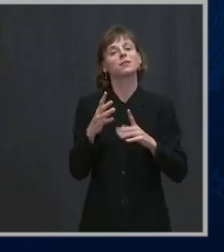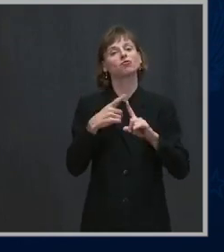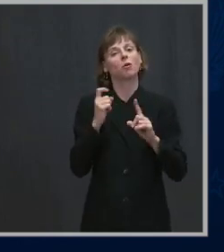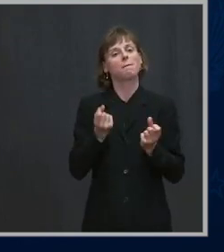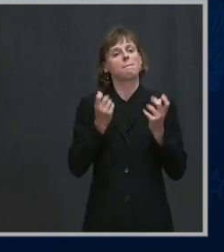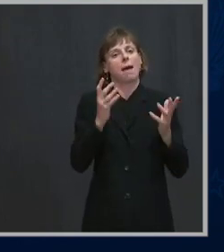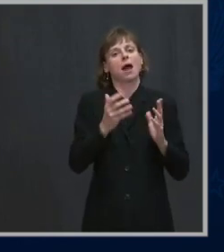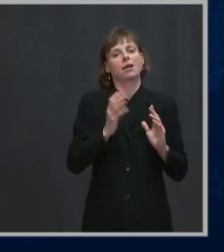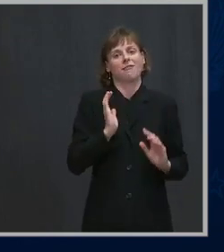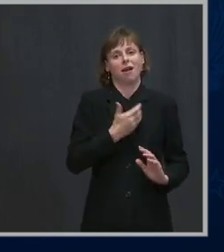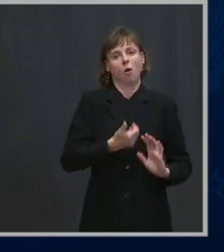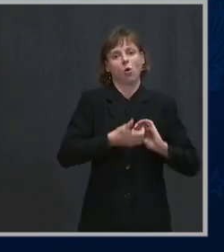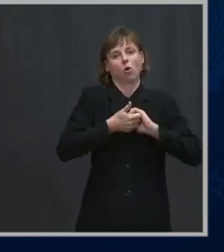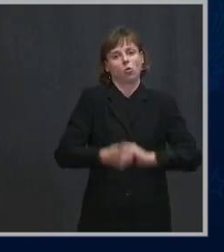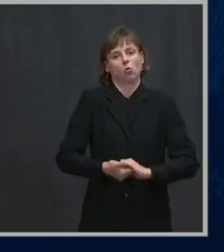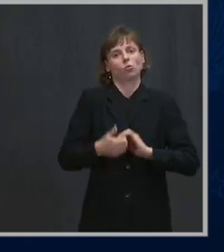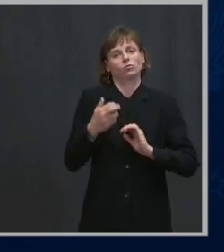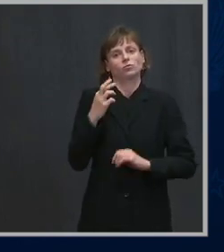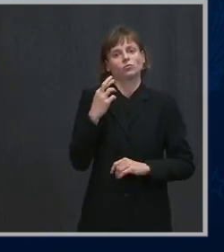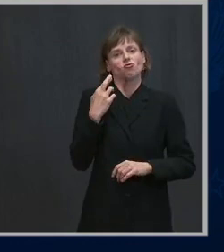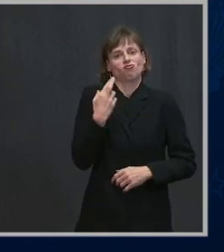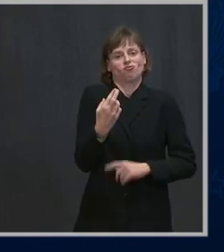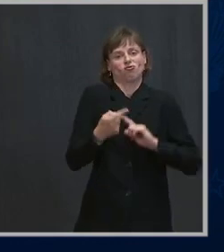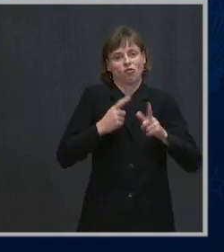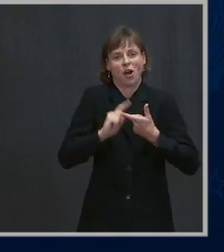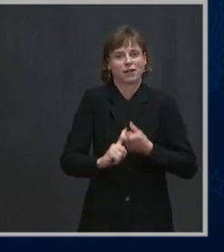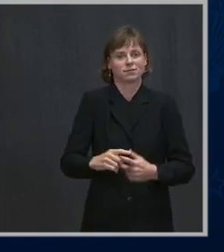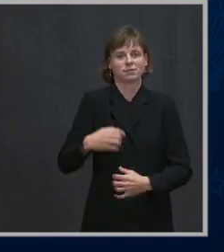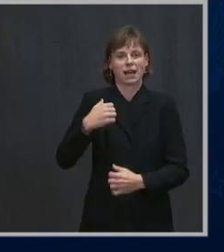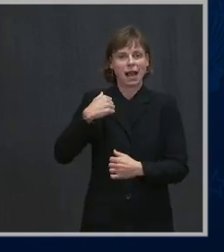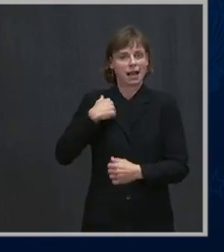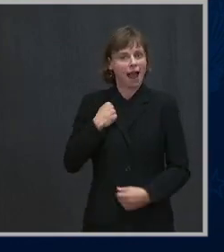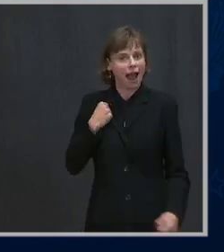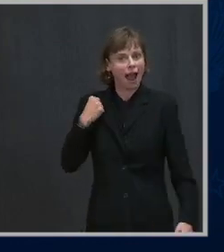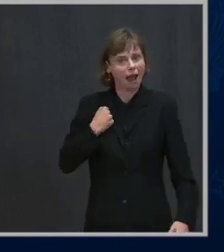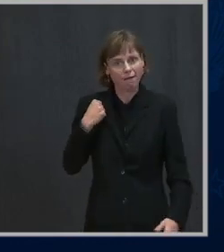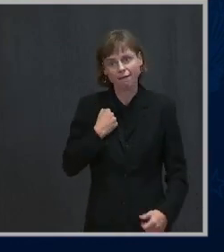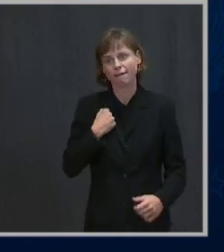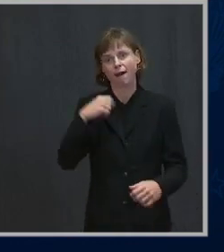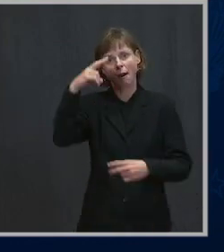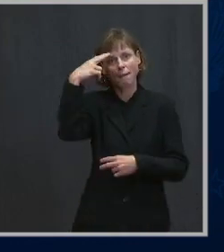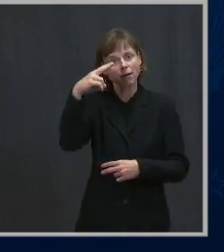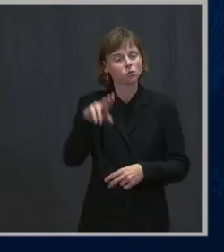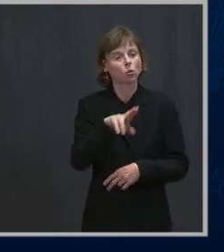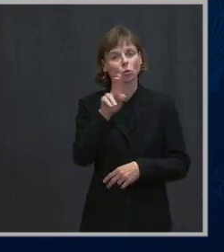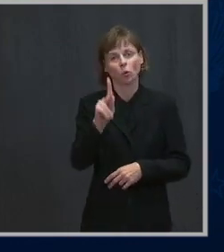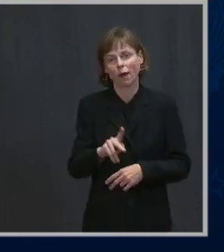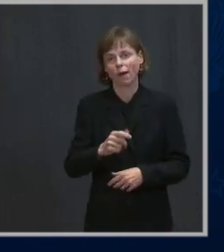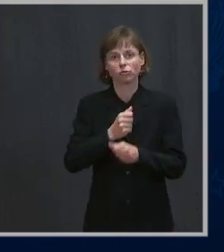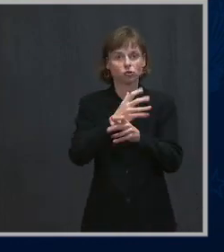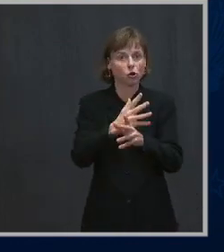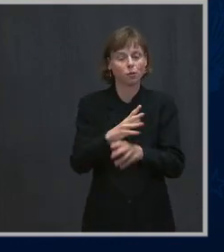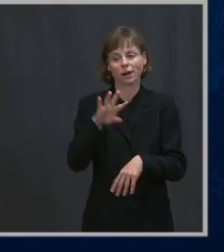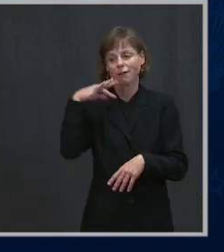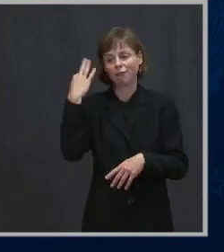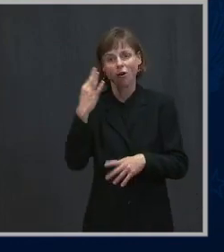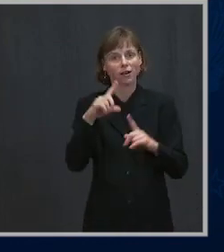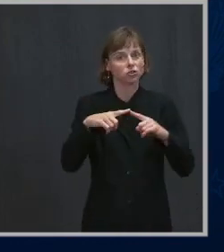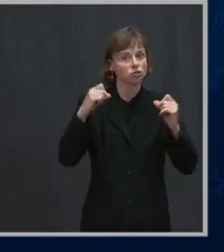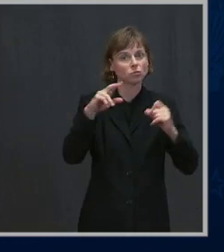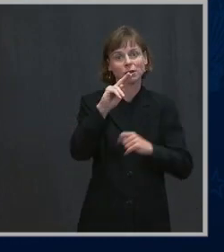friends canada mexico the uk germany france nato japan south korea